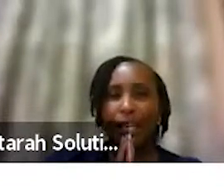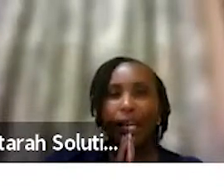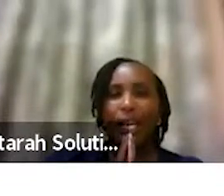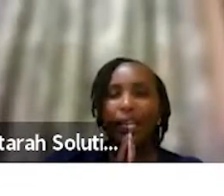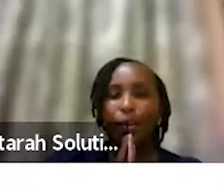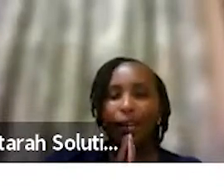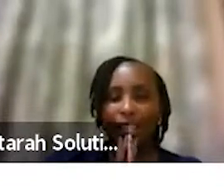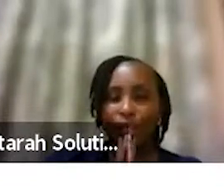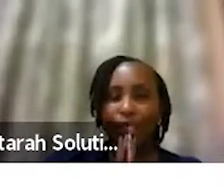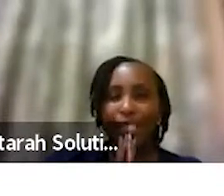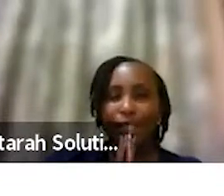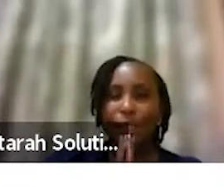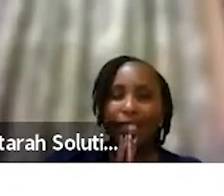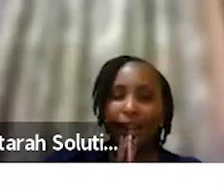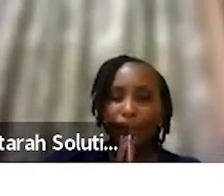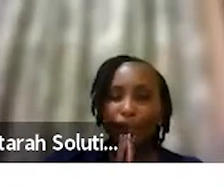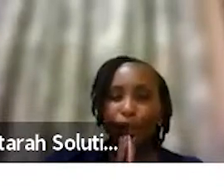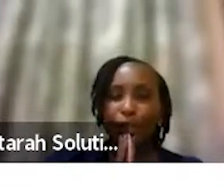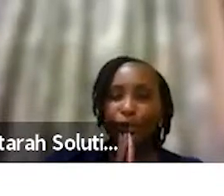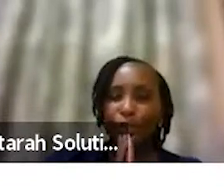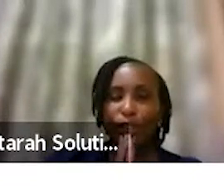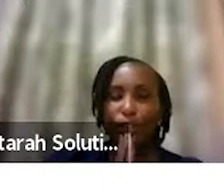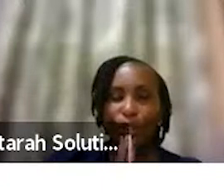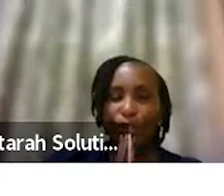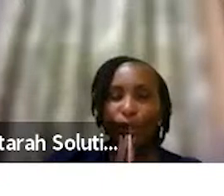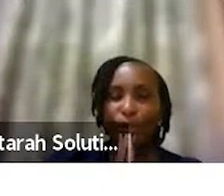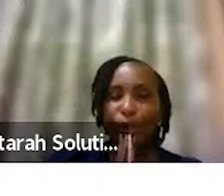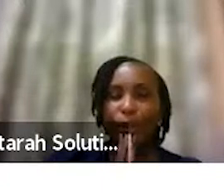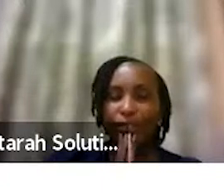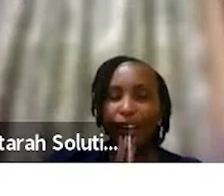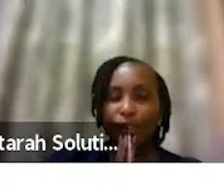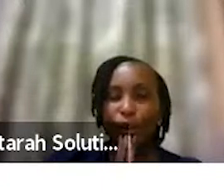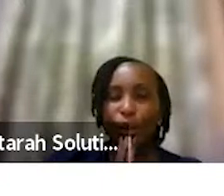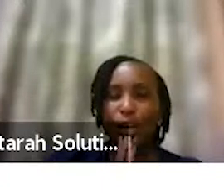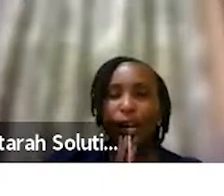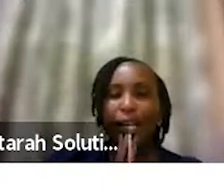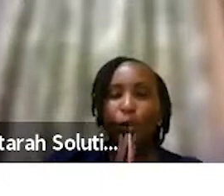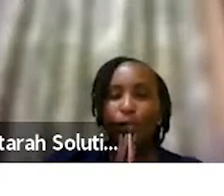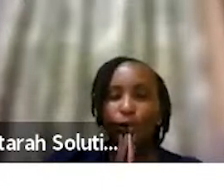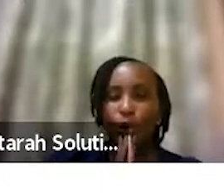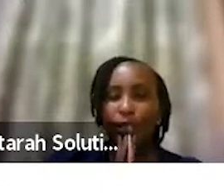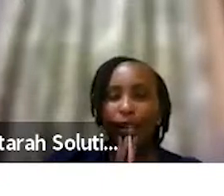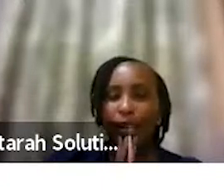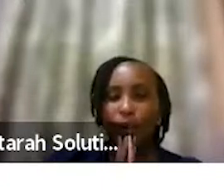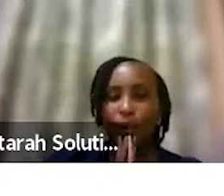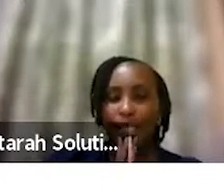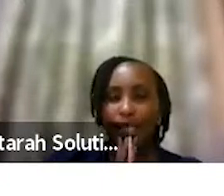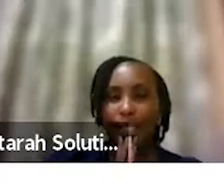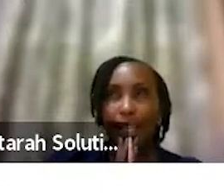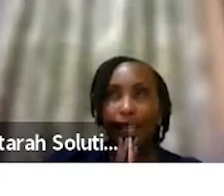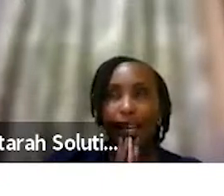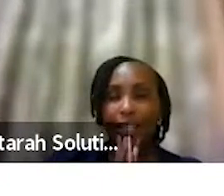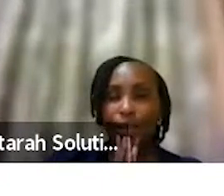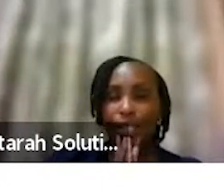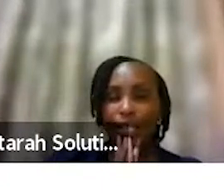person, and then we have a keynote address. Please come on the 15th of November from 5 o'clock at Westwood Hotel in